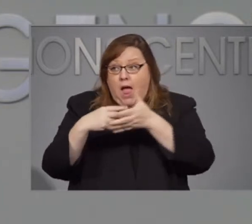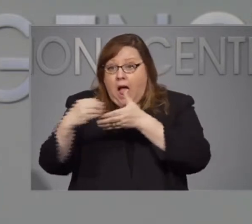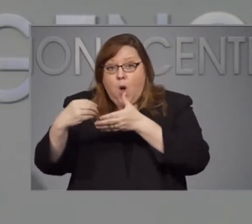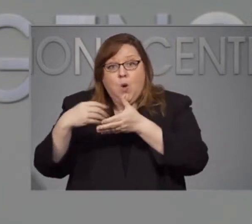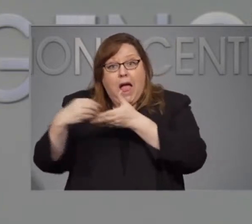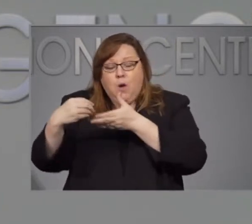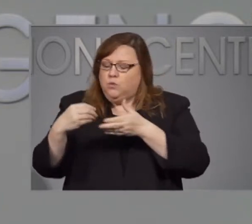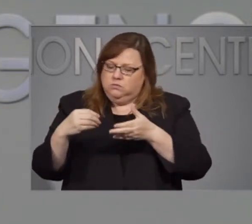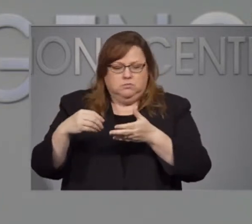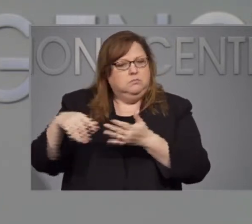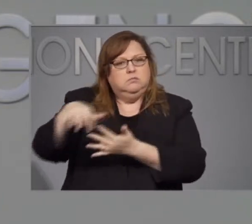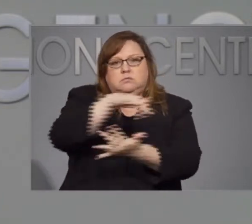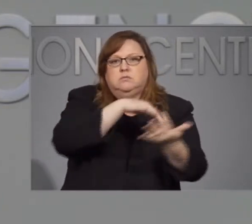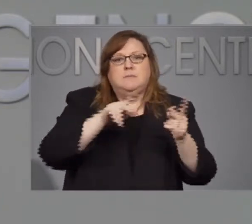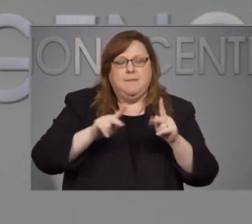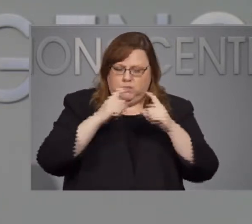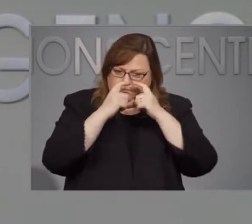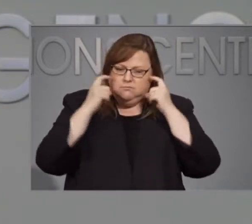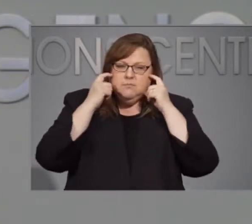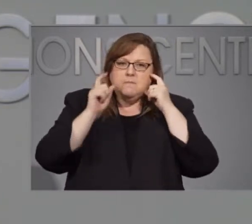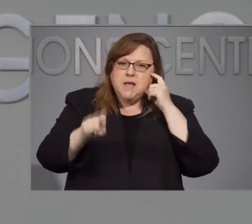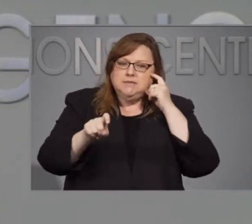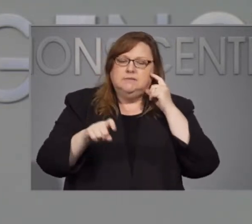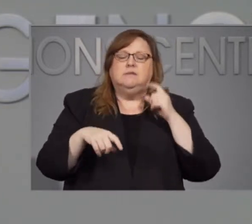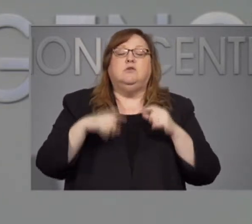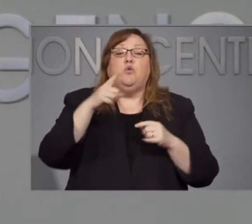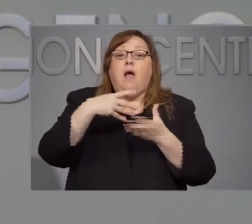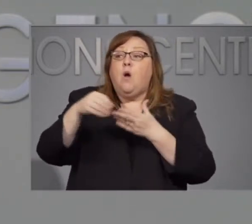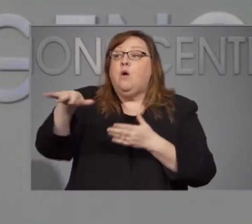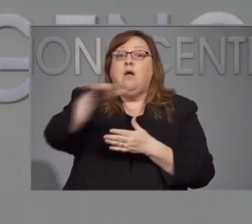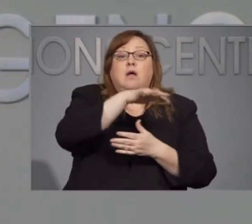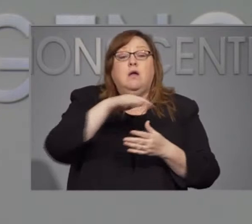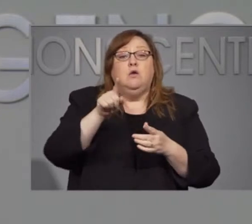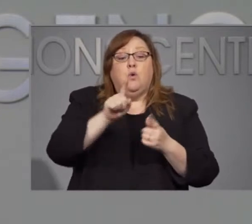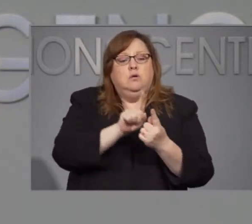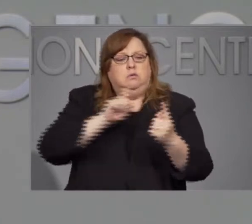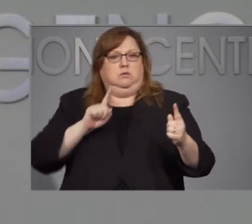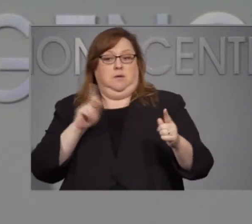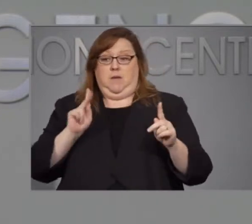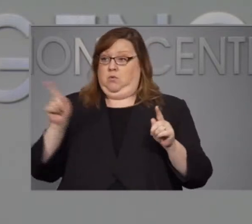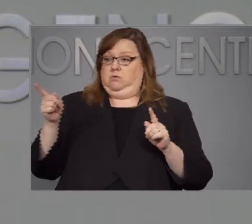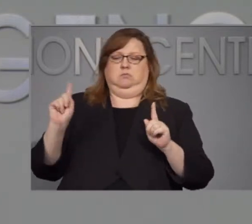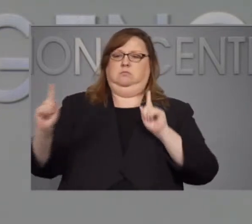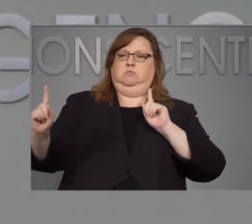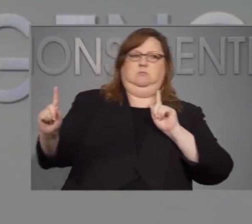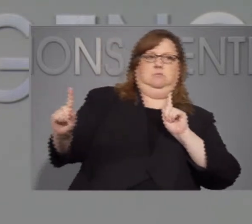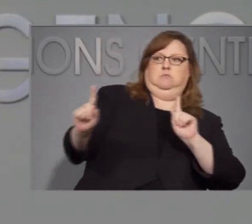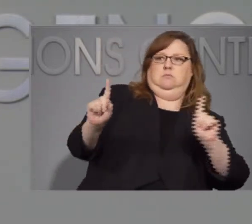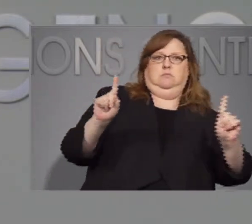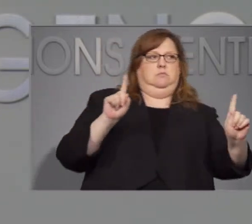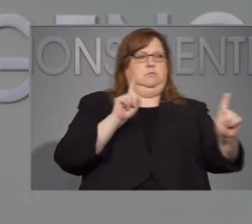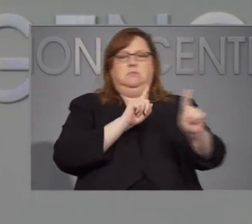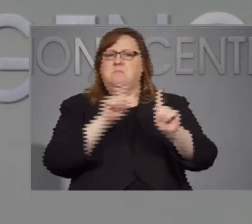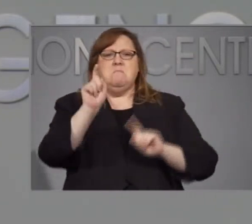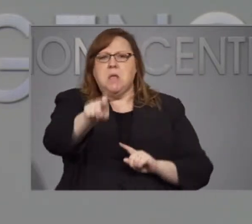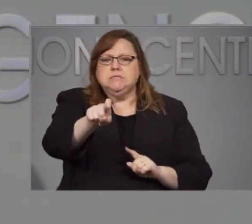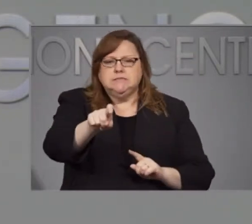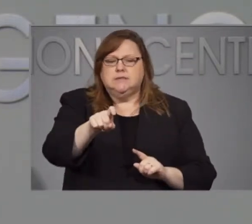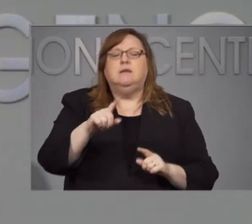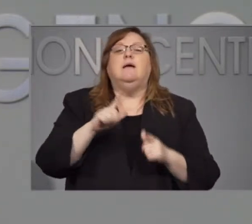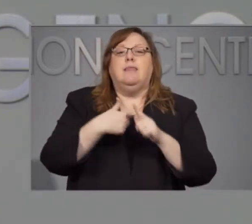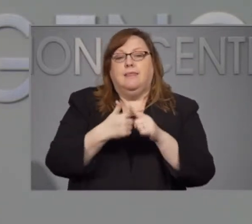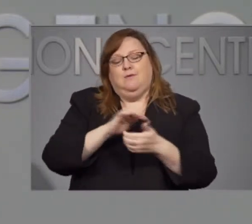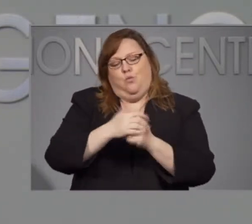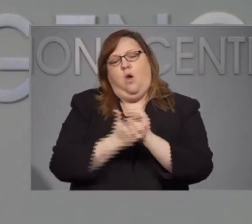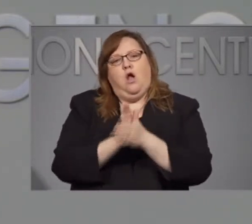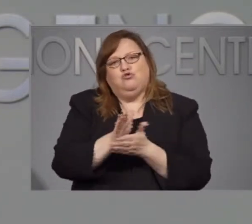crowd. Waiting 6 feet apart, washing hands. The second is getting tested if you've been to some of those high-risk places where you might have an exposure.